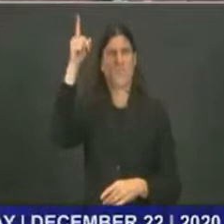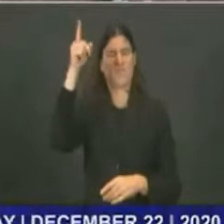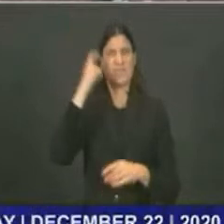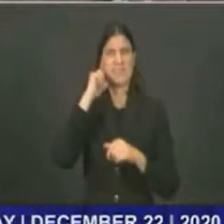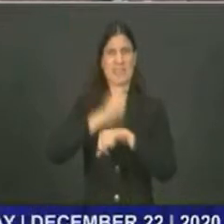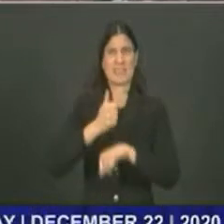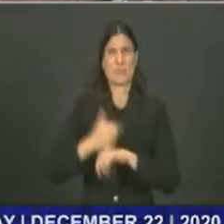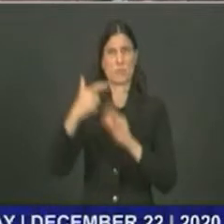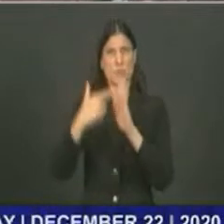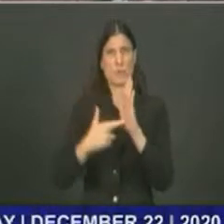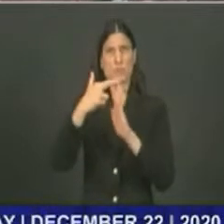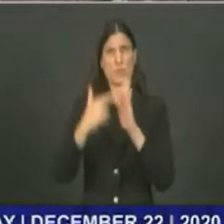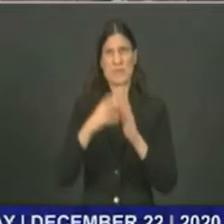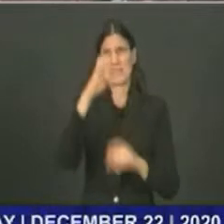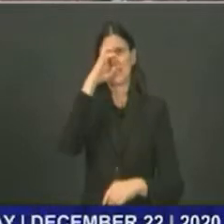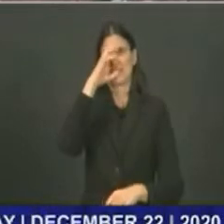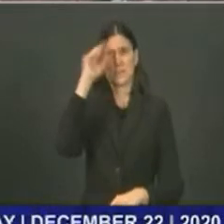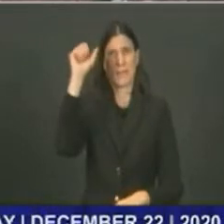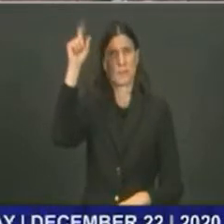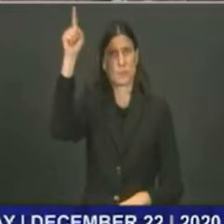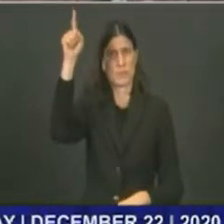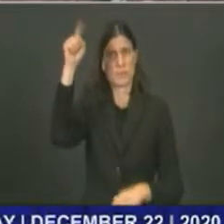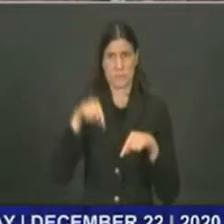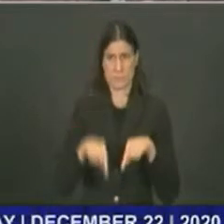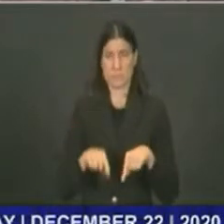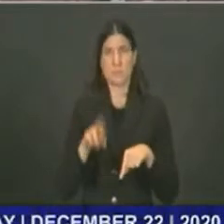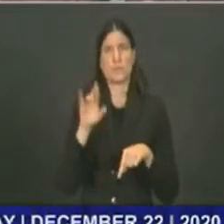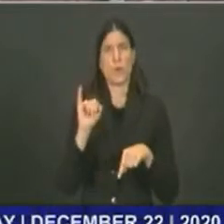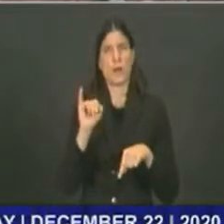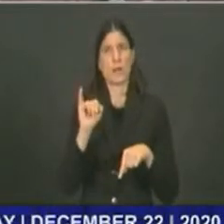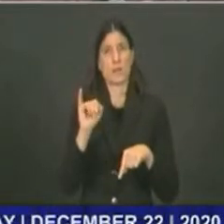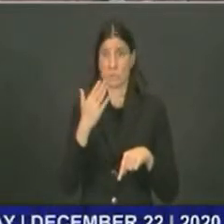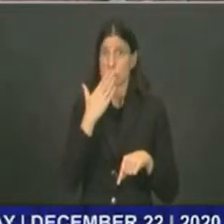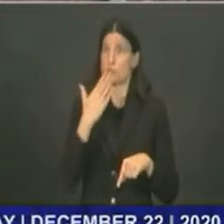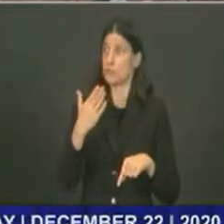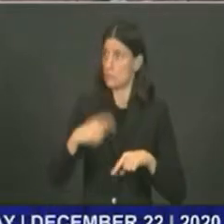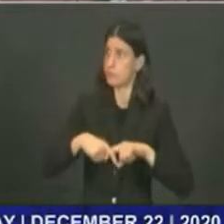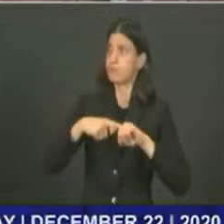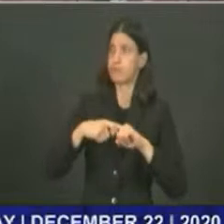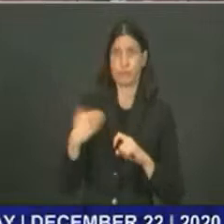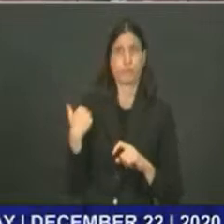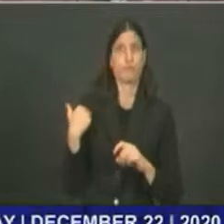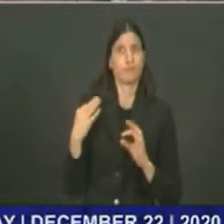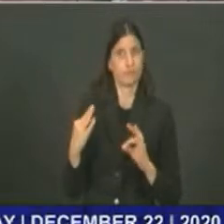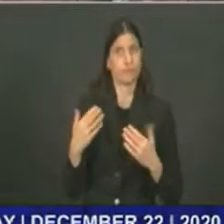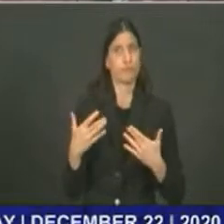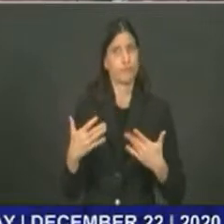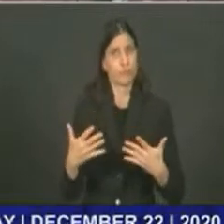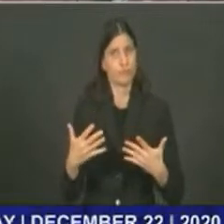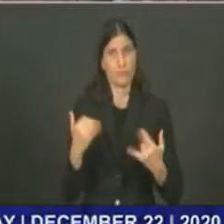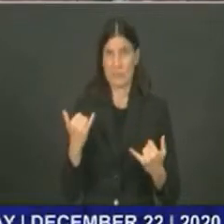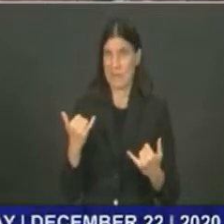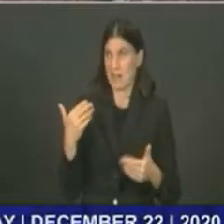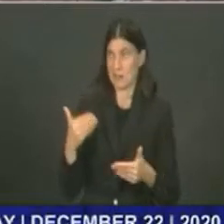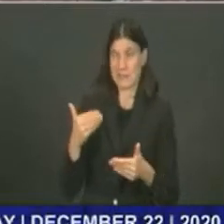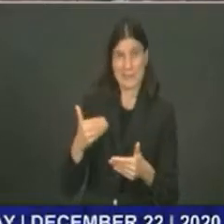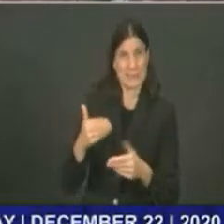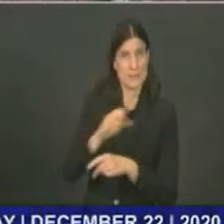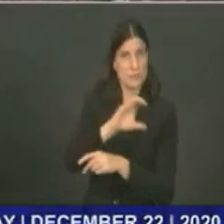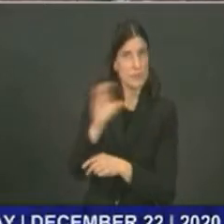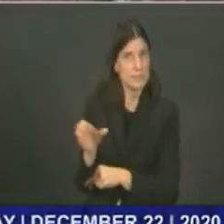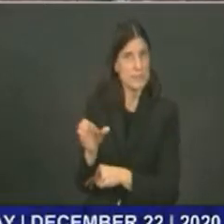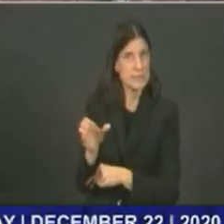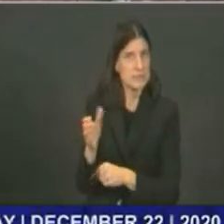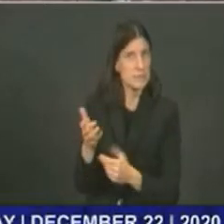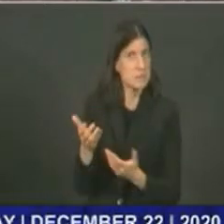but how concerned are you that the 2 weeks after Christmas are going to be a problem, just like after the other holidays, and that the numbers could just